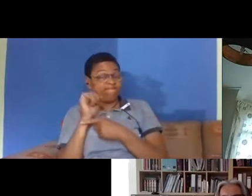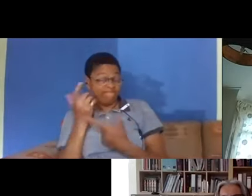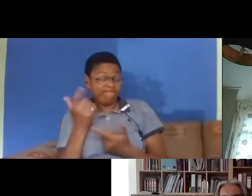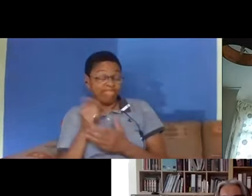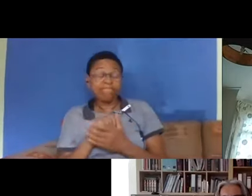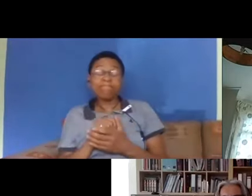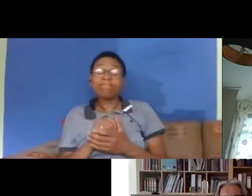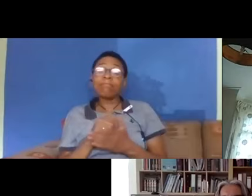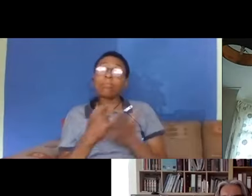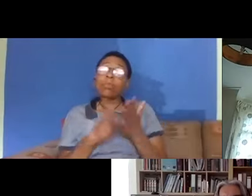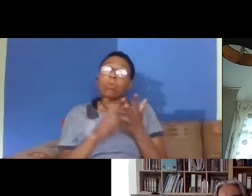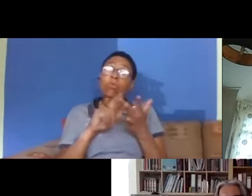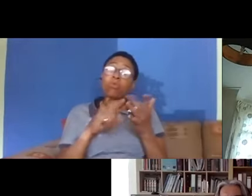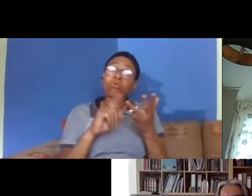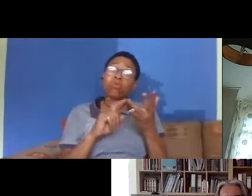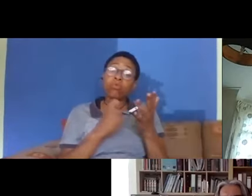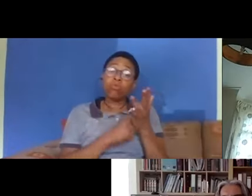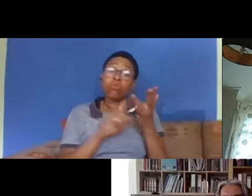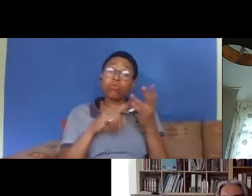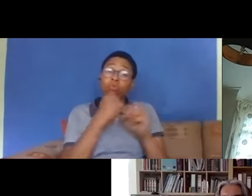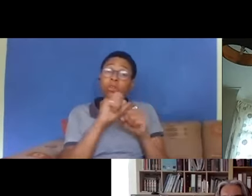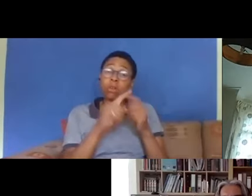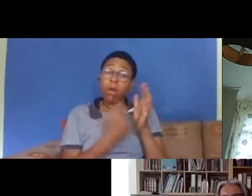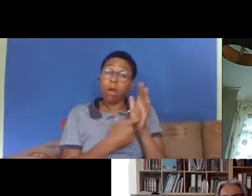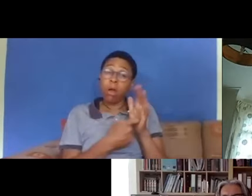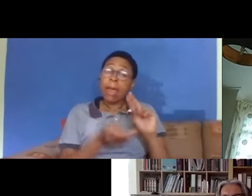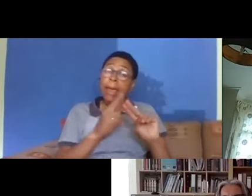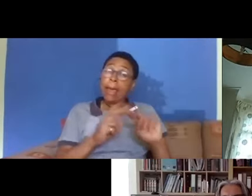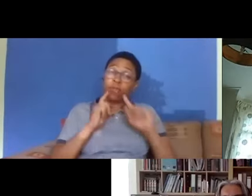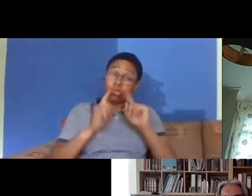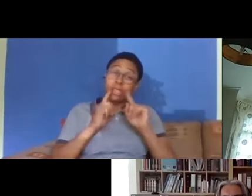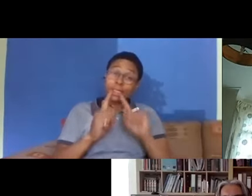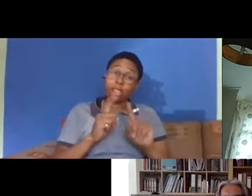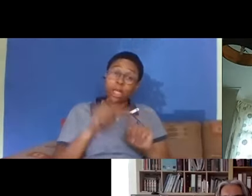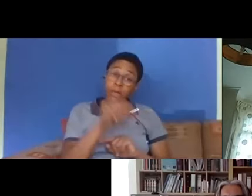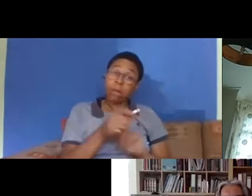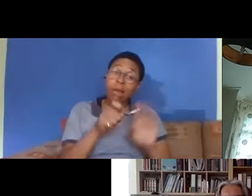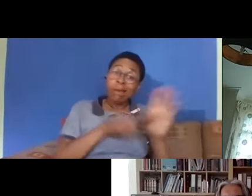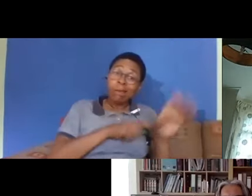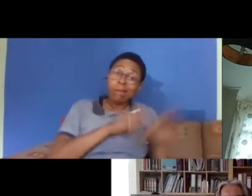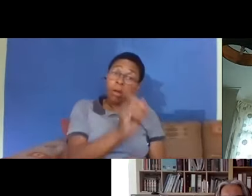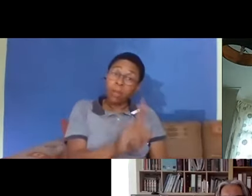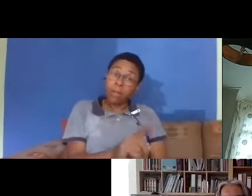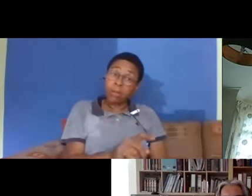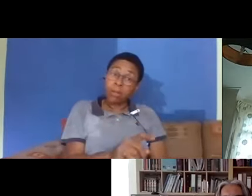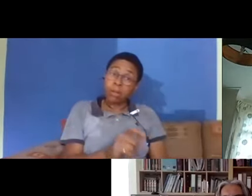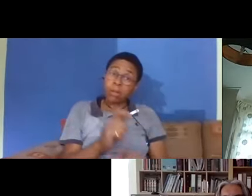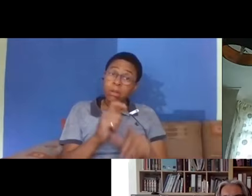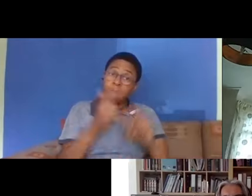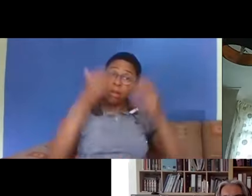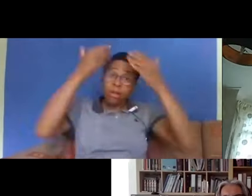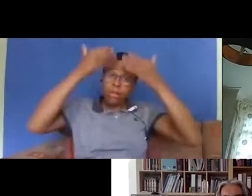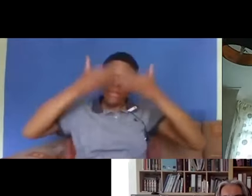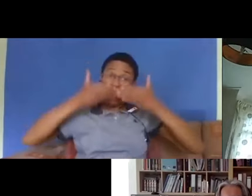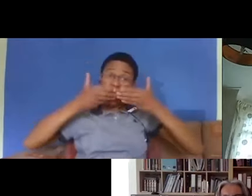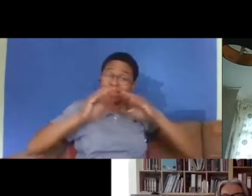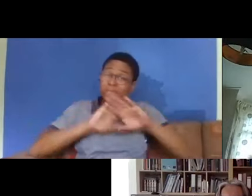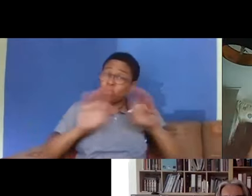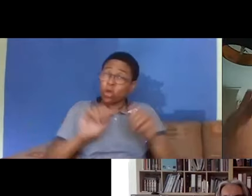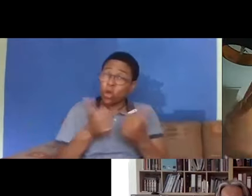then I suppose if you're a teacher teaching young children, then the visor wouldn't be a good idea. Well, it depends on how close you're getting